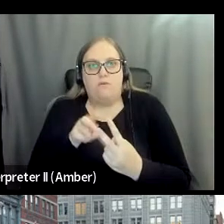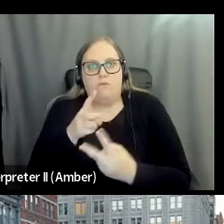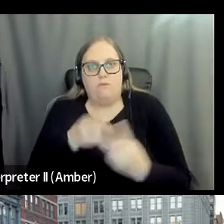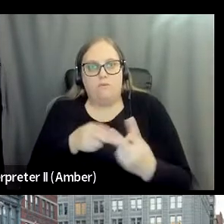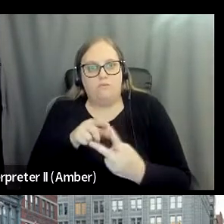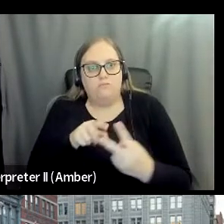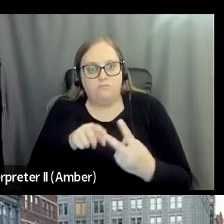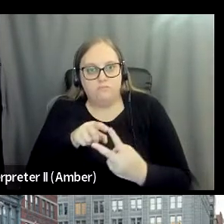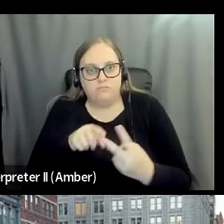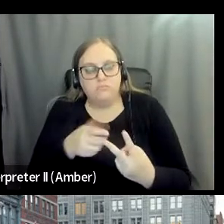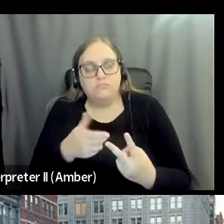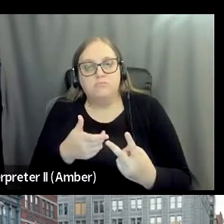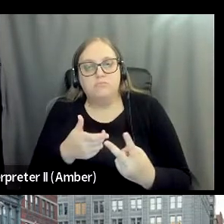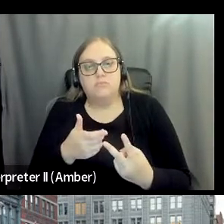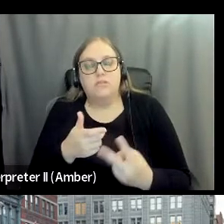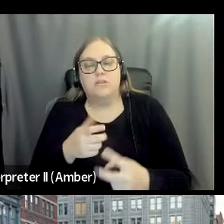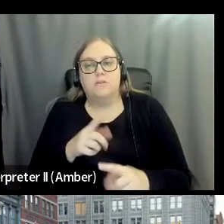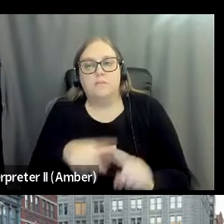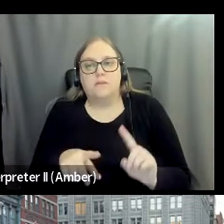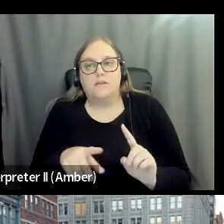on that front. I'm